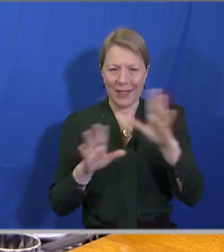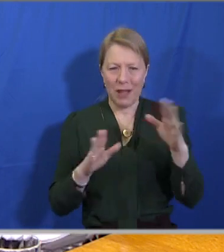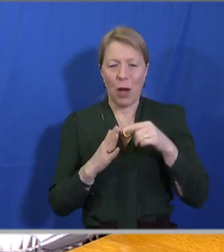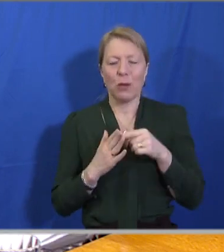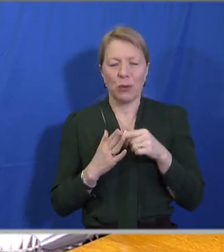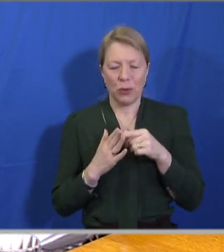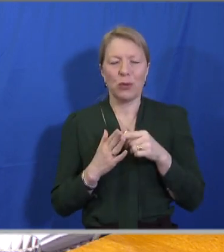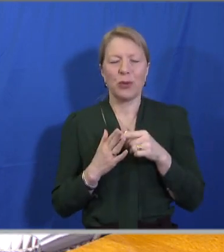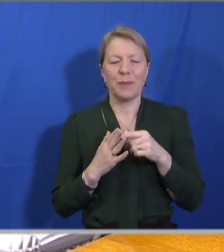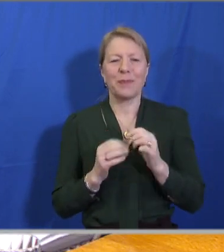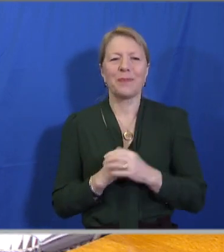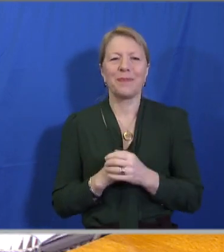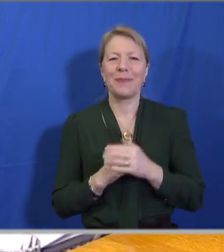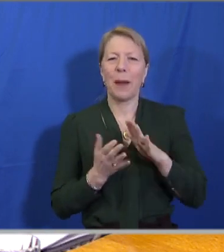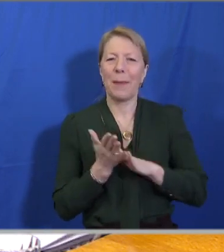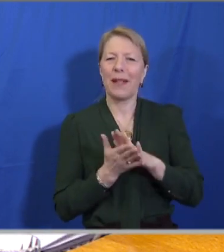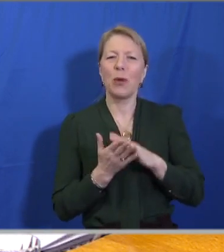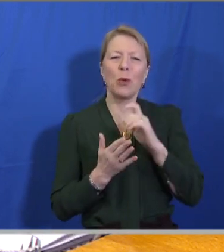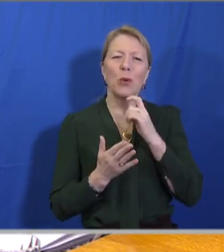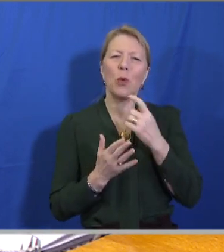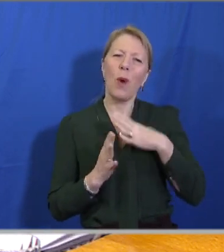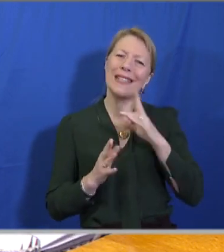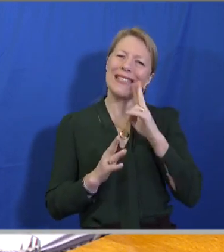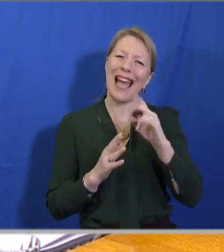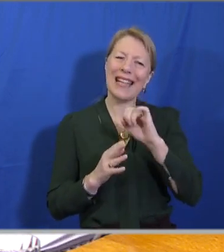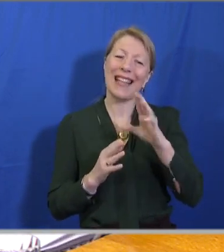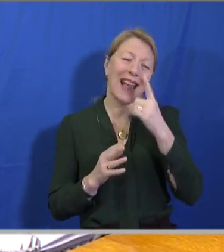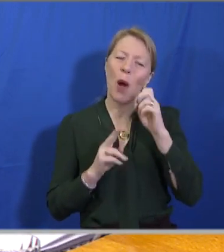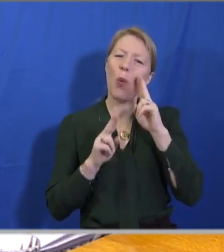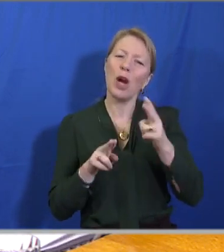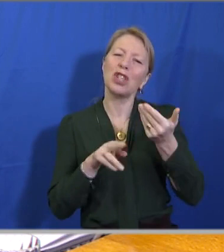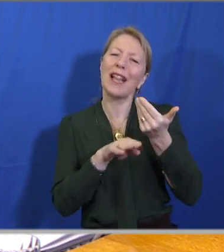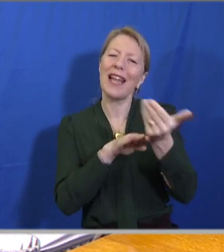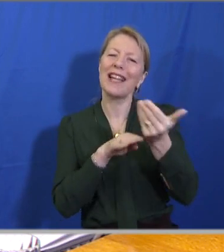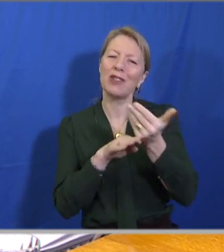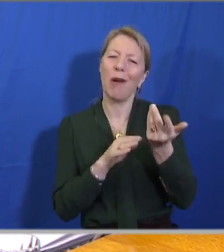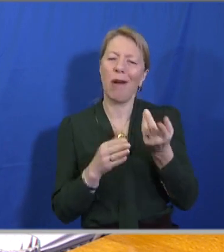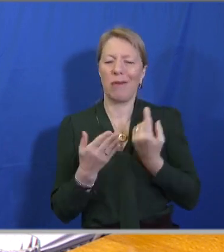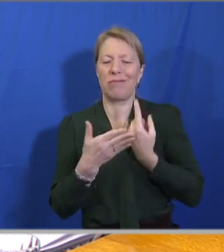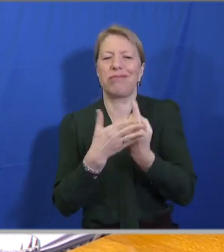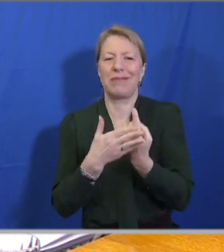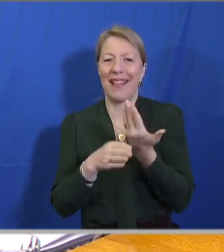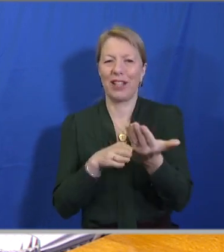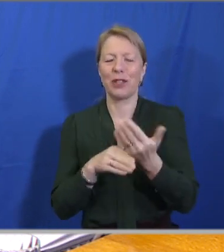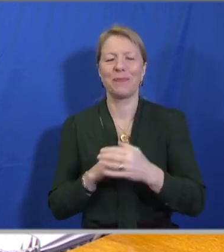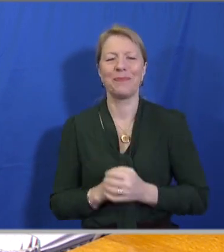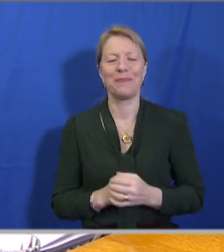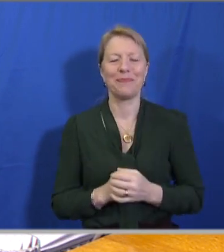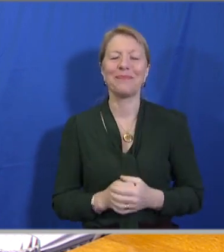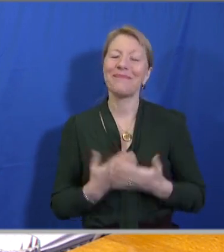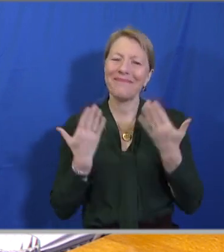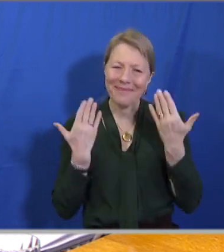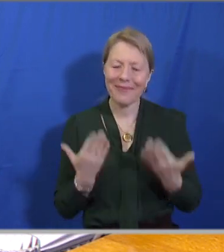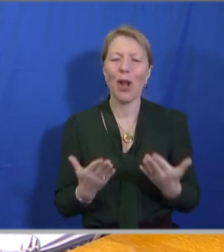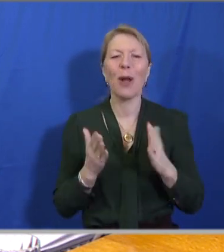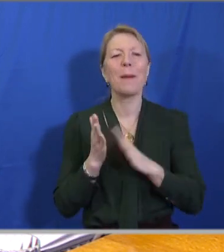who use Irish Sign Language. So I would now like to go ahead and welcome the Minister and his officials from the Department. So first of all, Mr